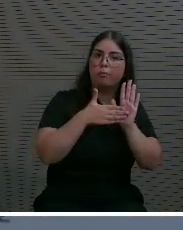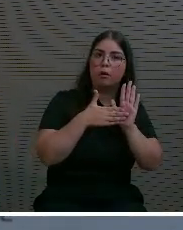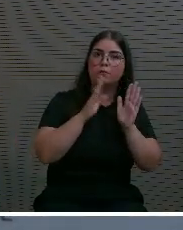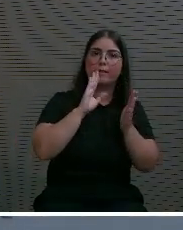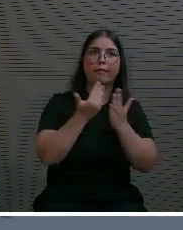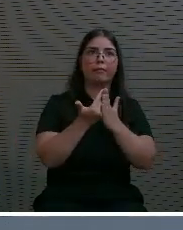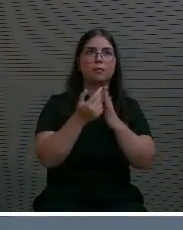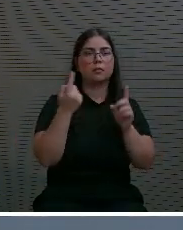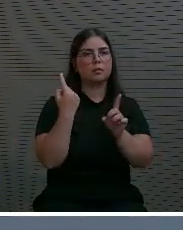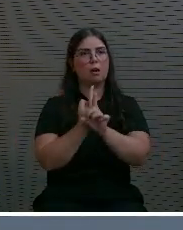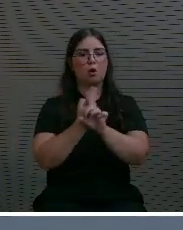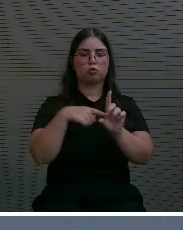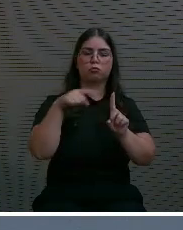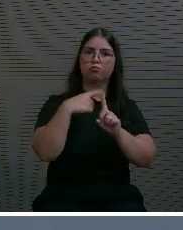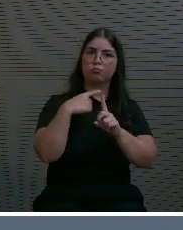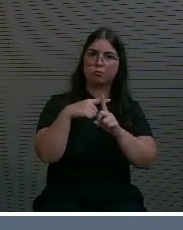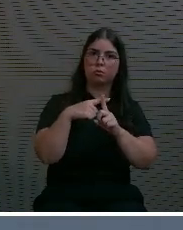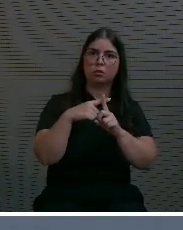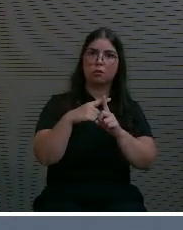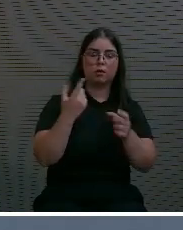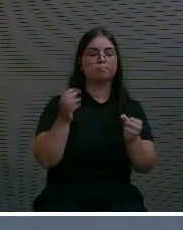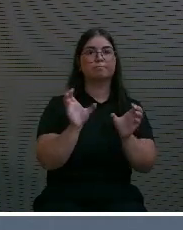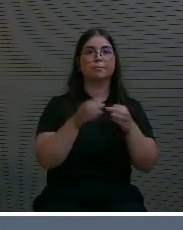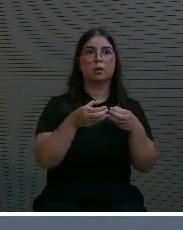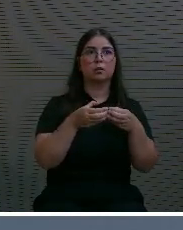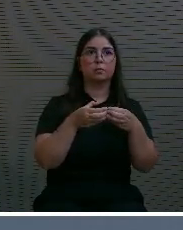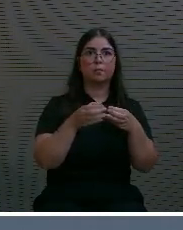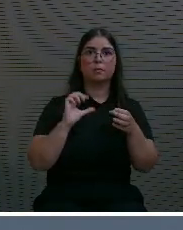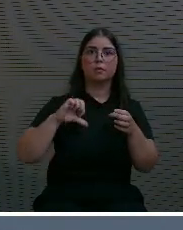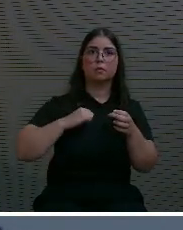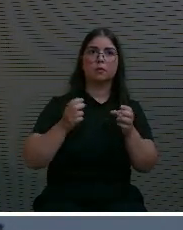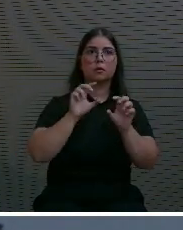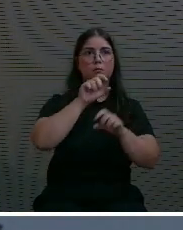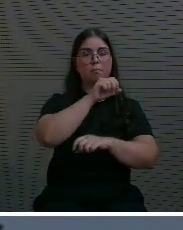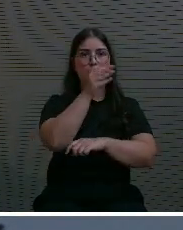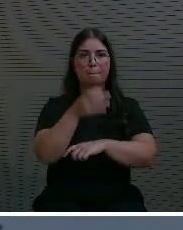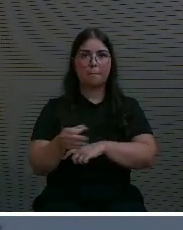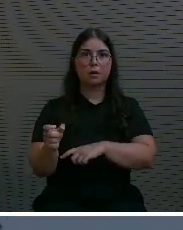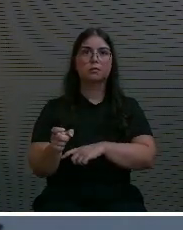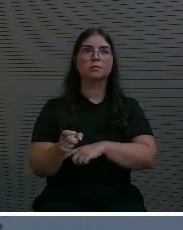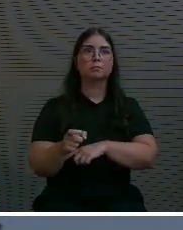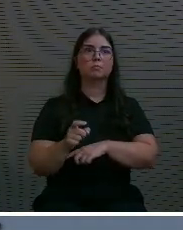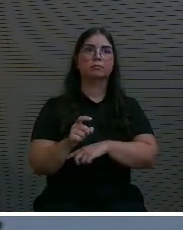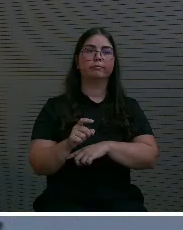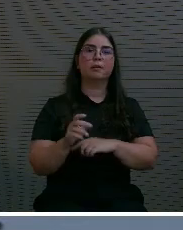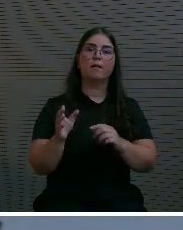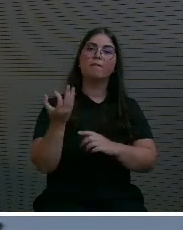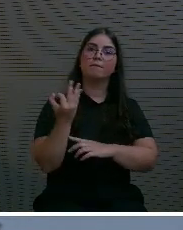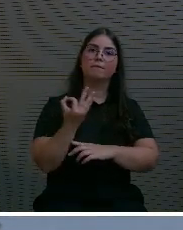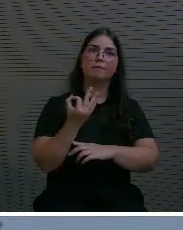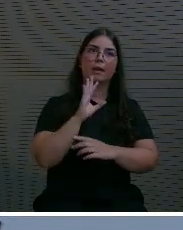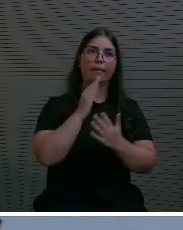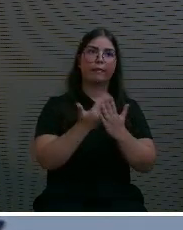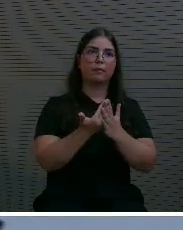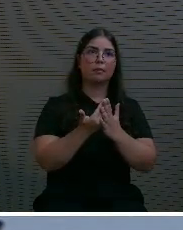so Greenpeace made hay with this. They were successful in passing anti-GMO laws. They were